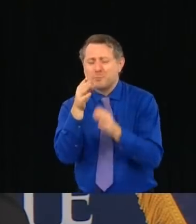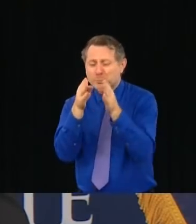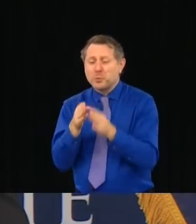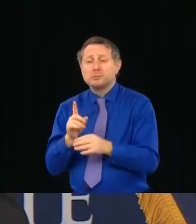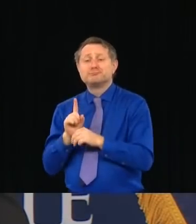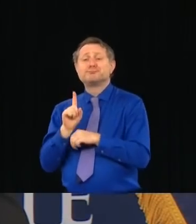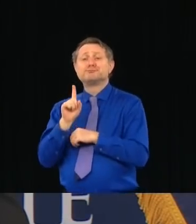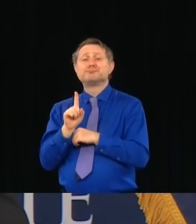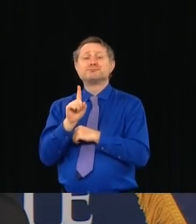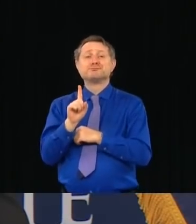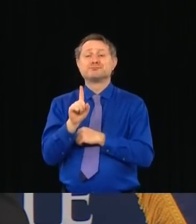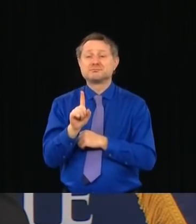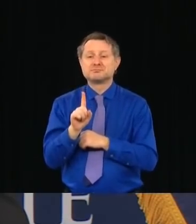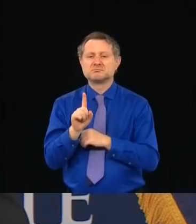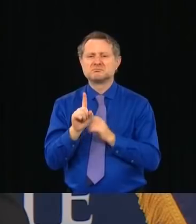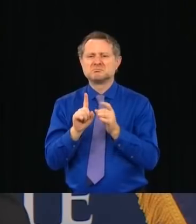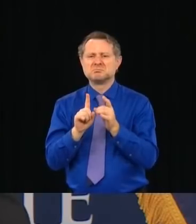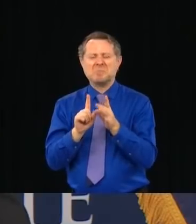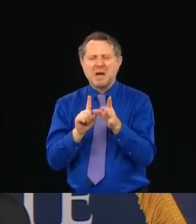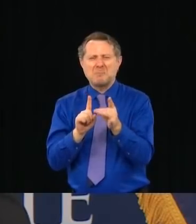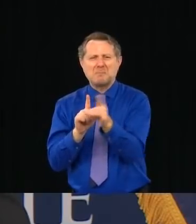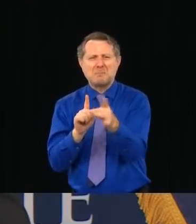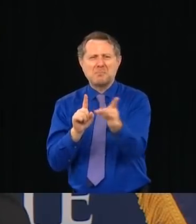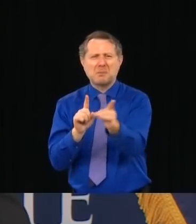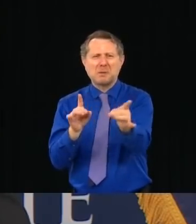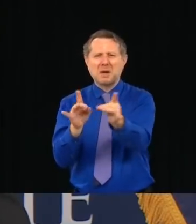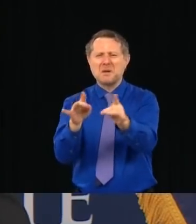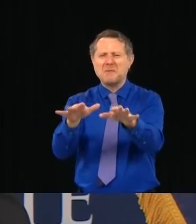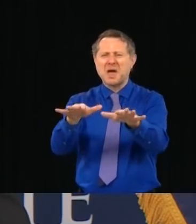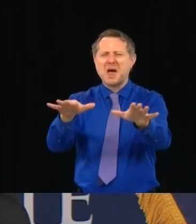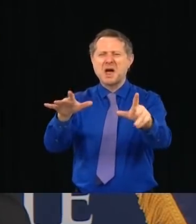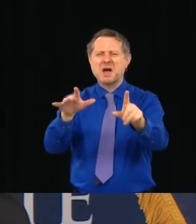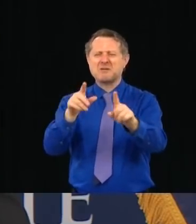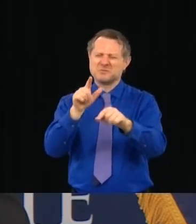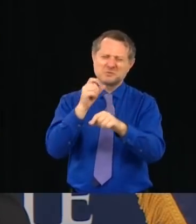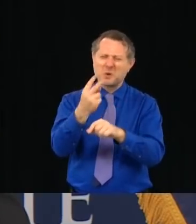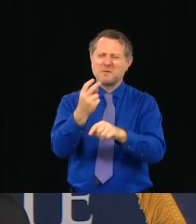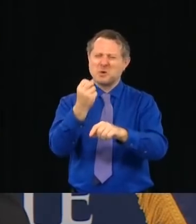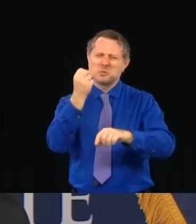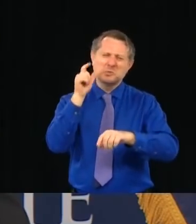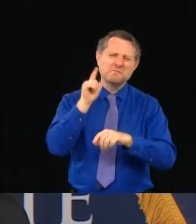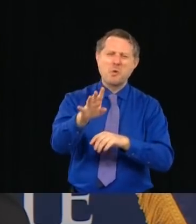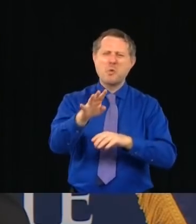can infect dozens in one afternoon.